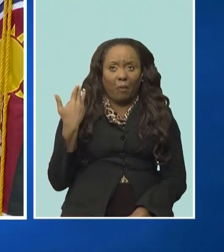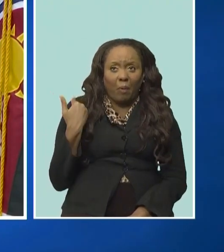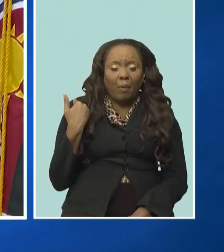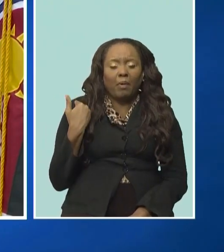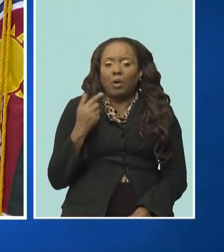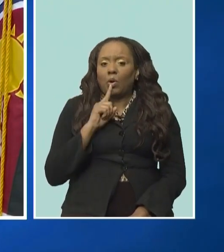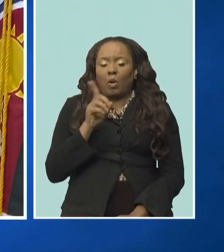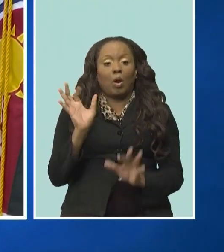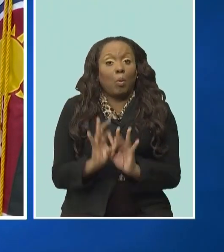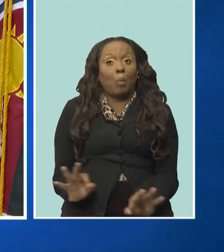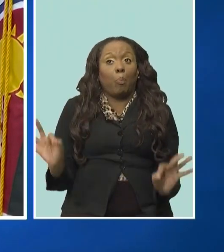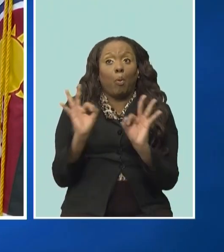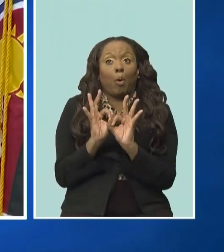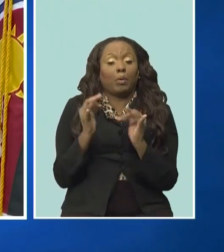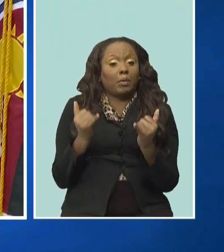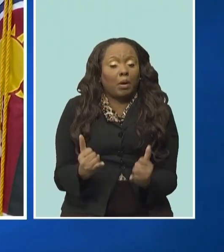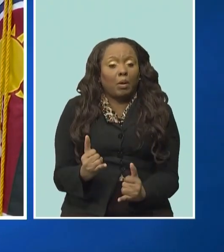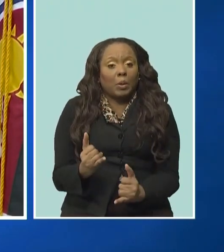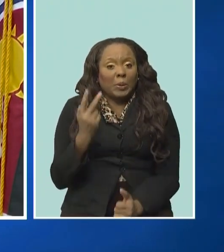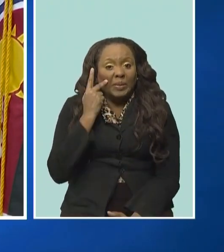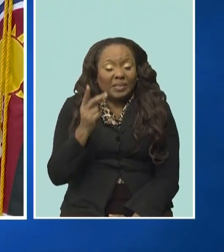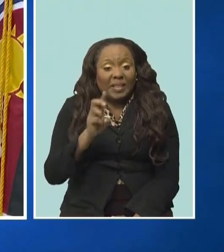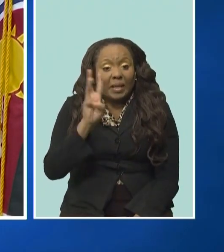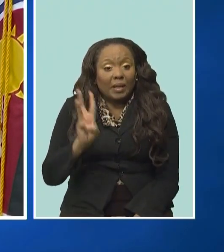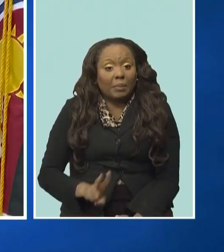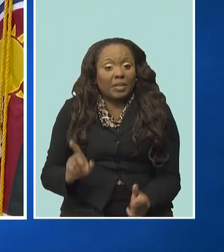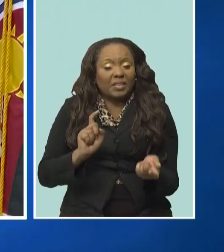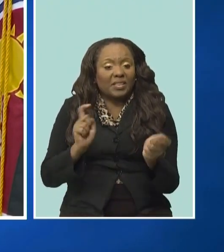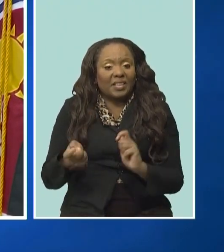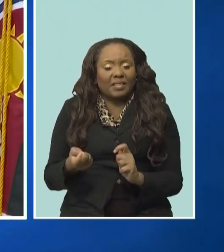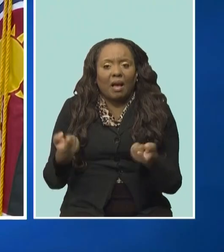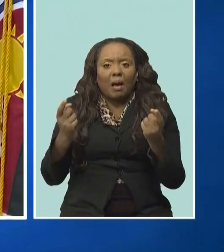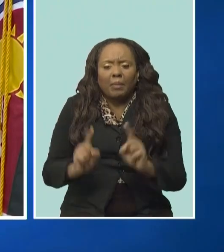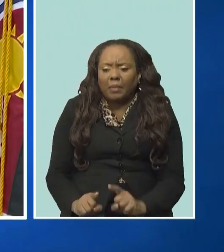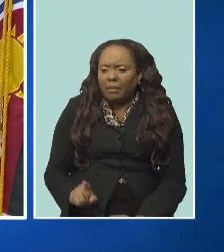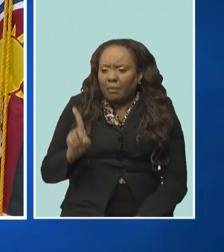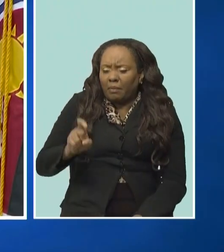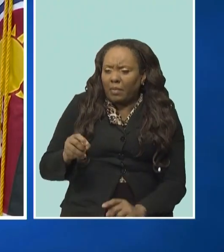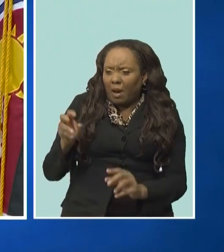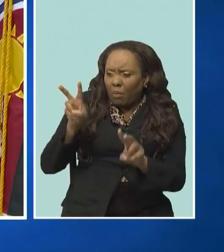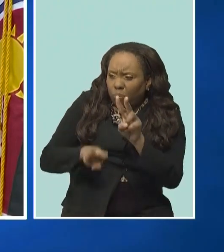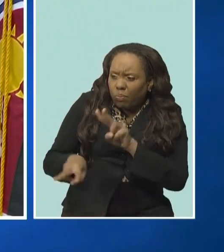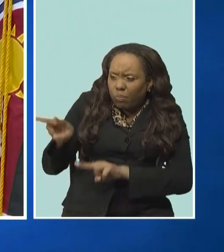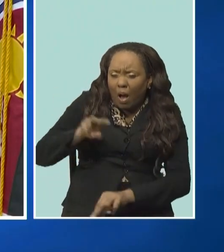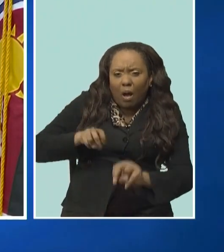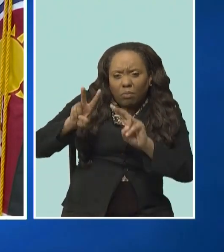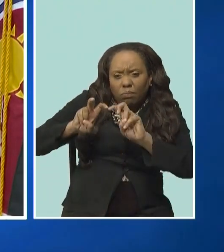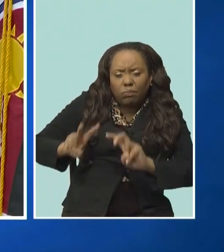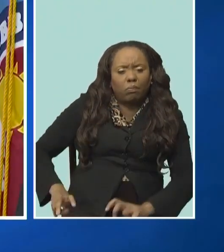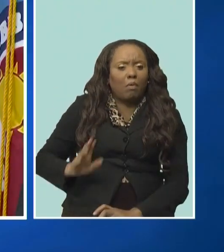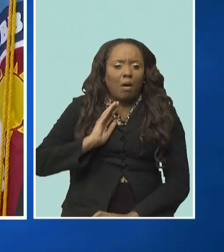the importance of climate change and the need to be able to assess our precious water resources.